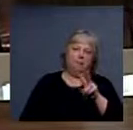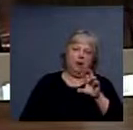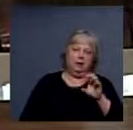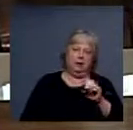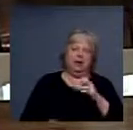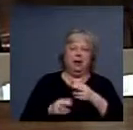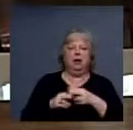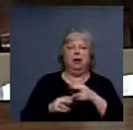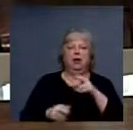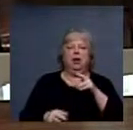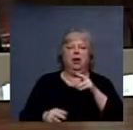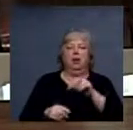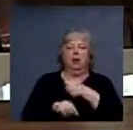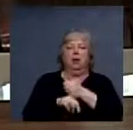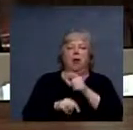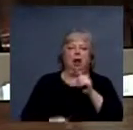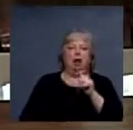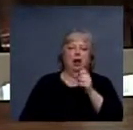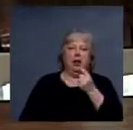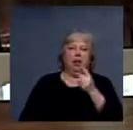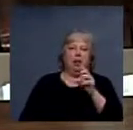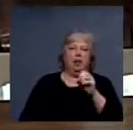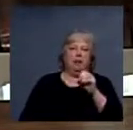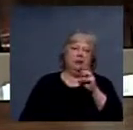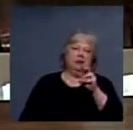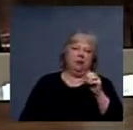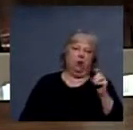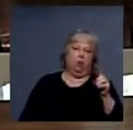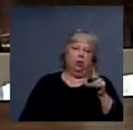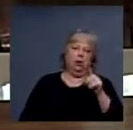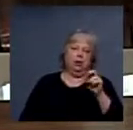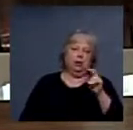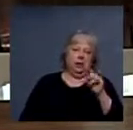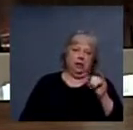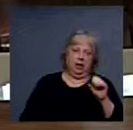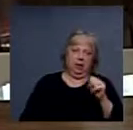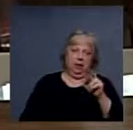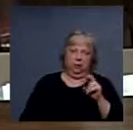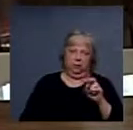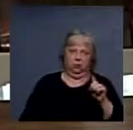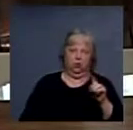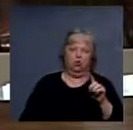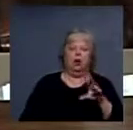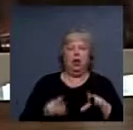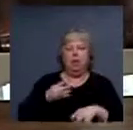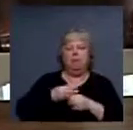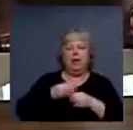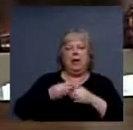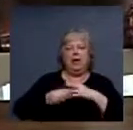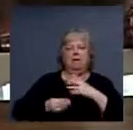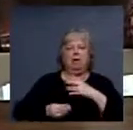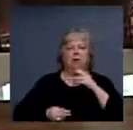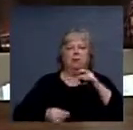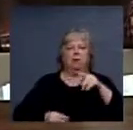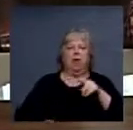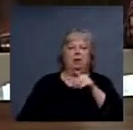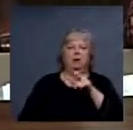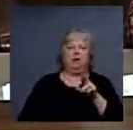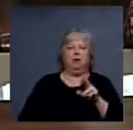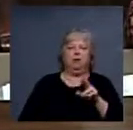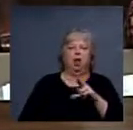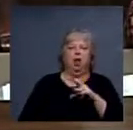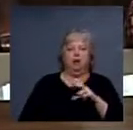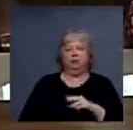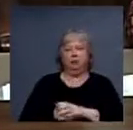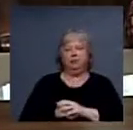Short Form PDC, located at 11,601 Canis Road, Little Rock, Arkansas, amending the official zoning map of the city of Little Rock, Arkansas,